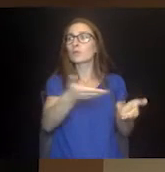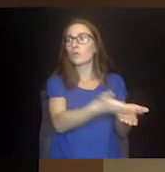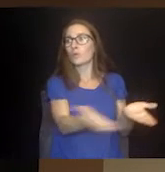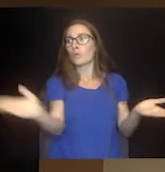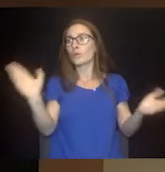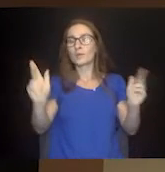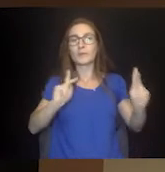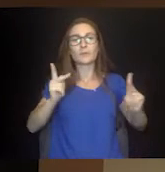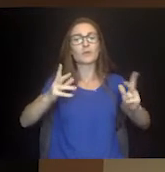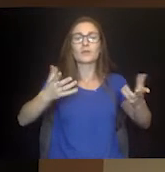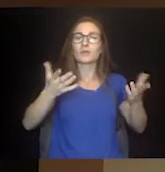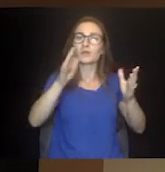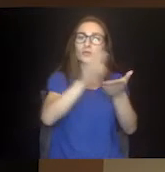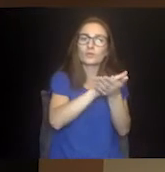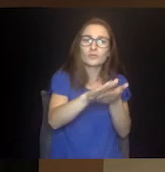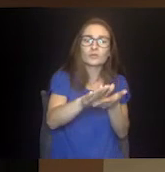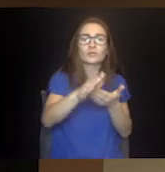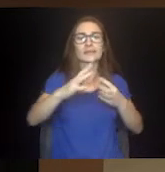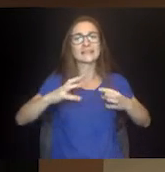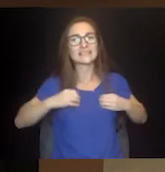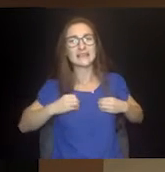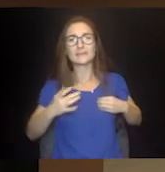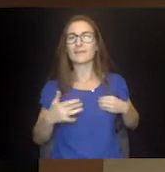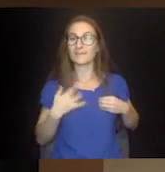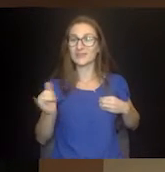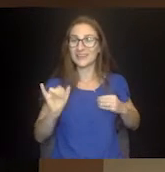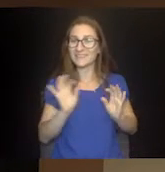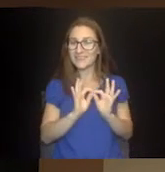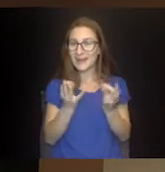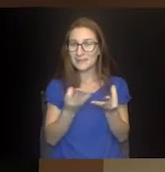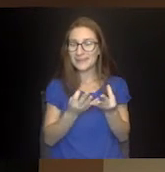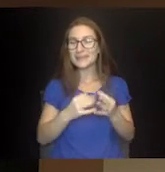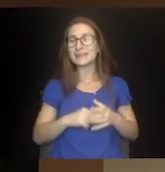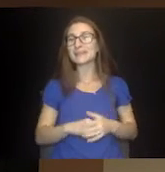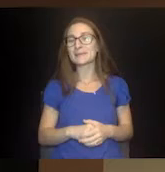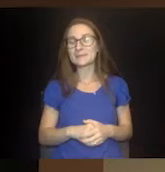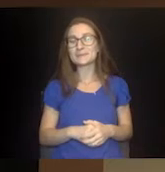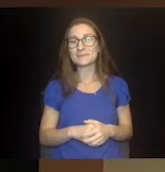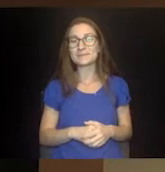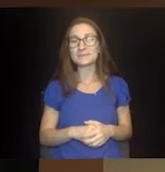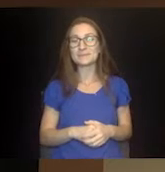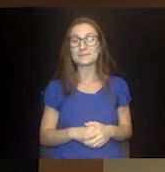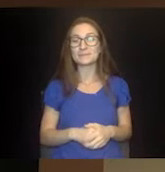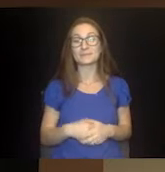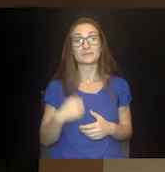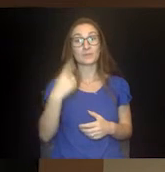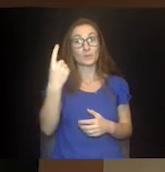amazing. All these people are so kind and accepting of me, and it feels like a true family.